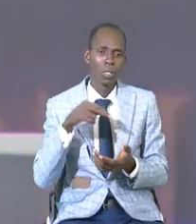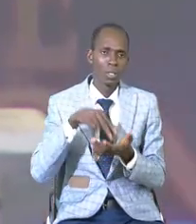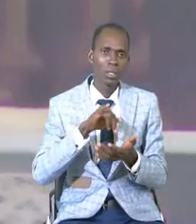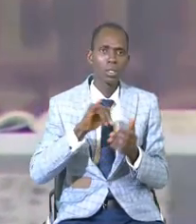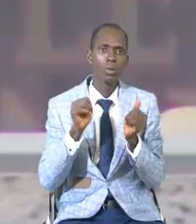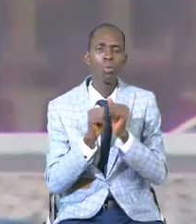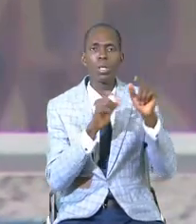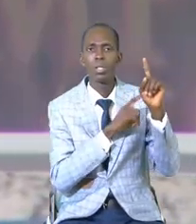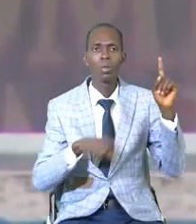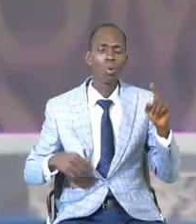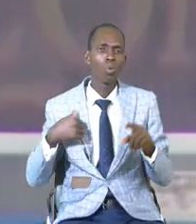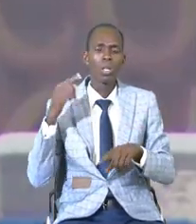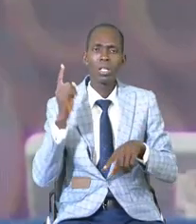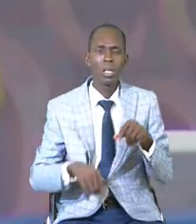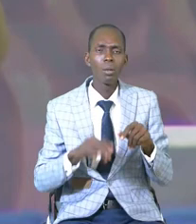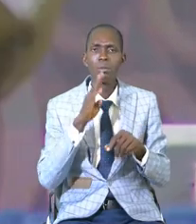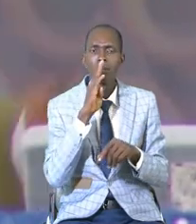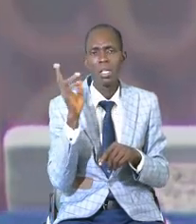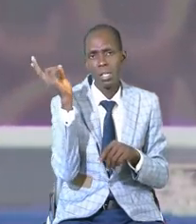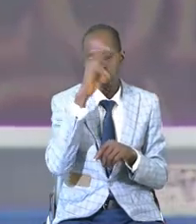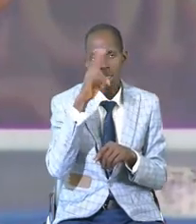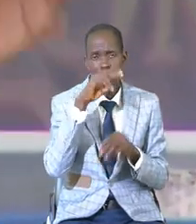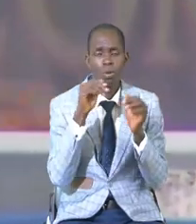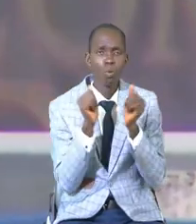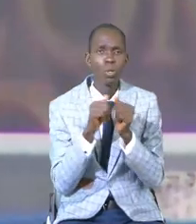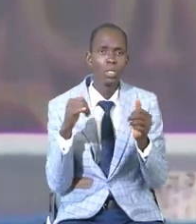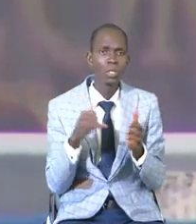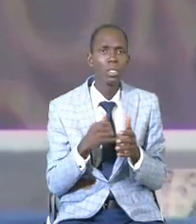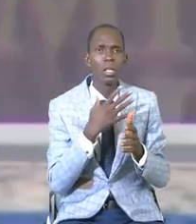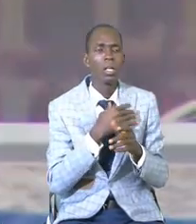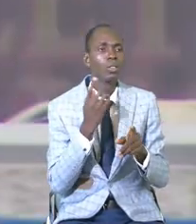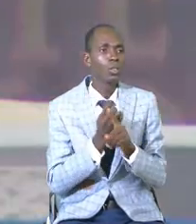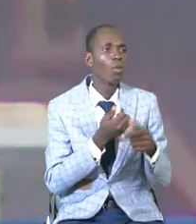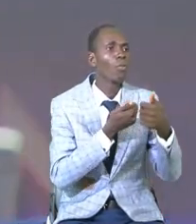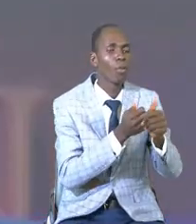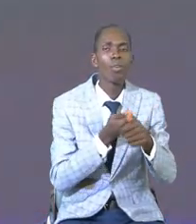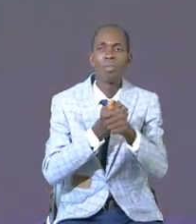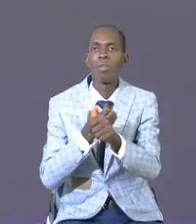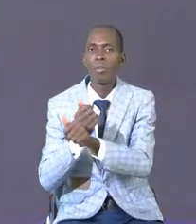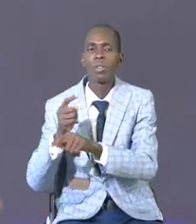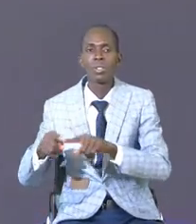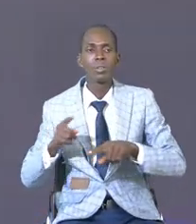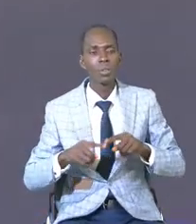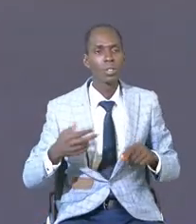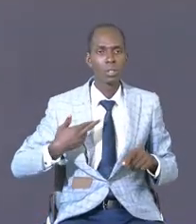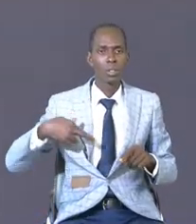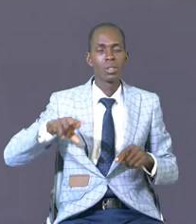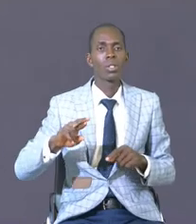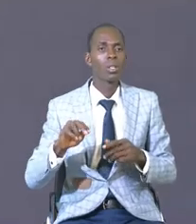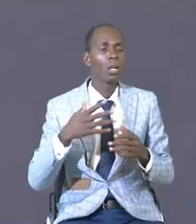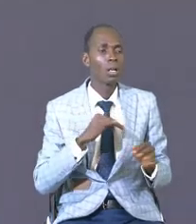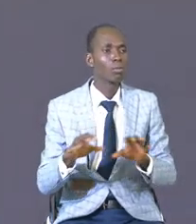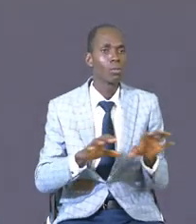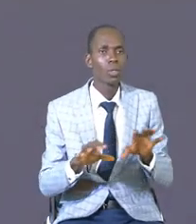be careless with that and be following after religion and following after activities and then forget salvation and drop salvation